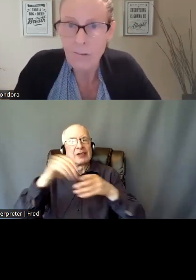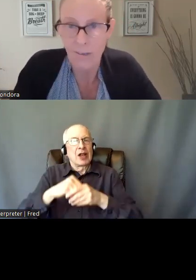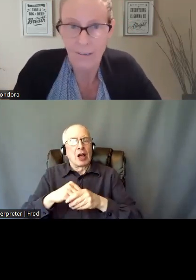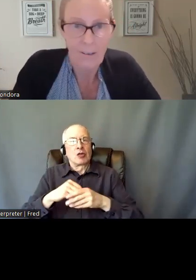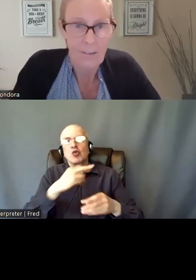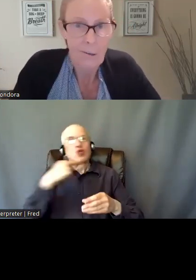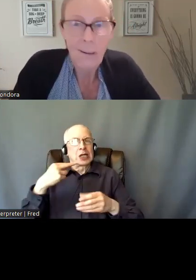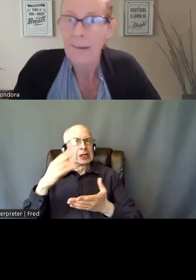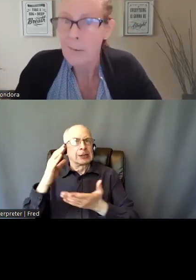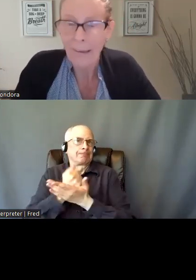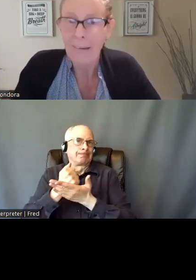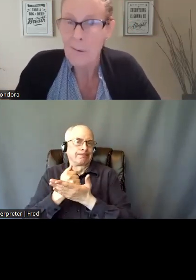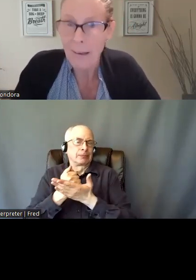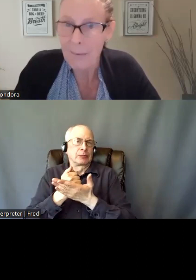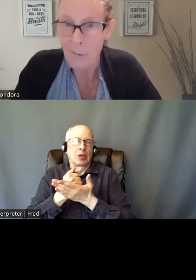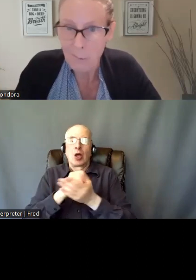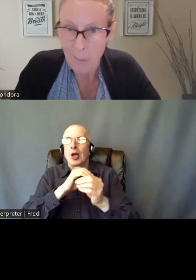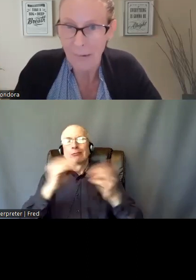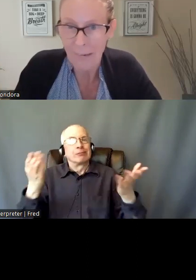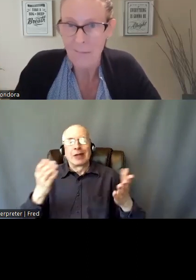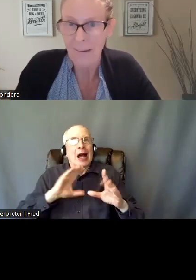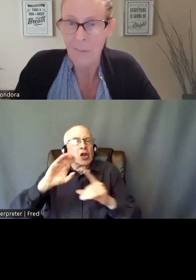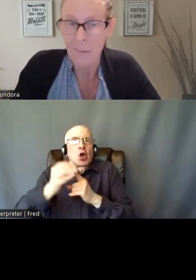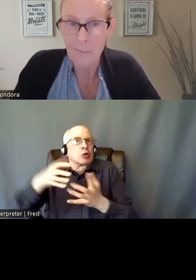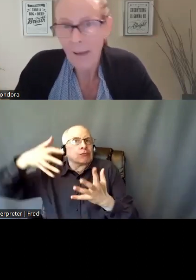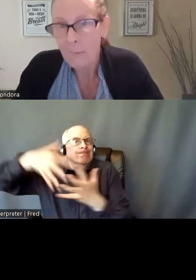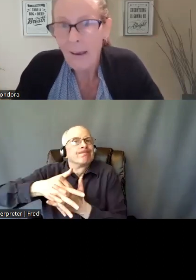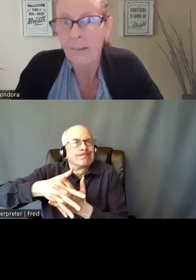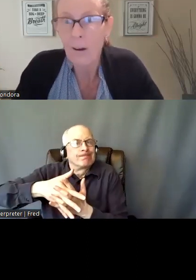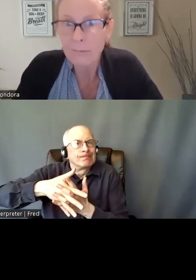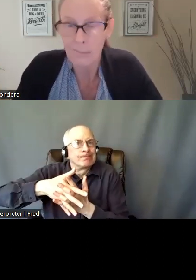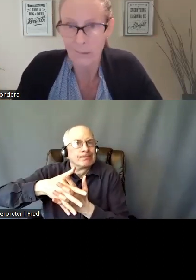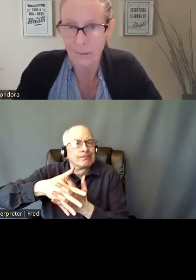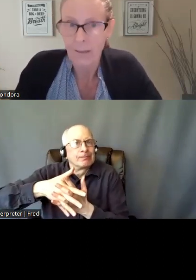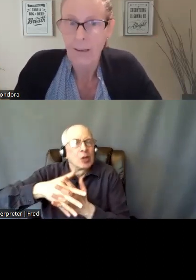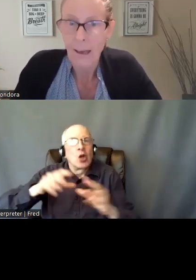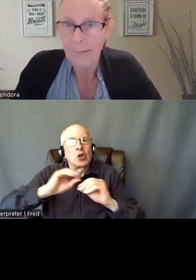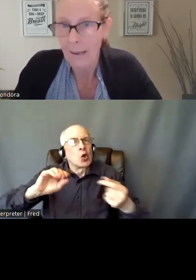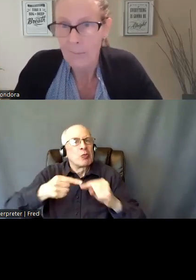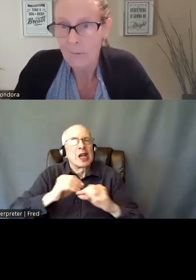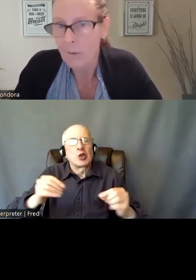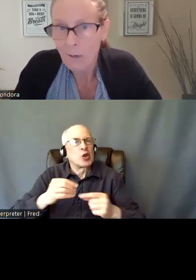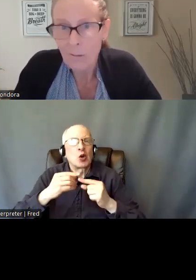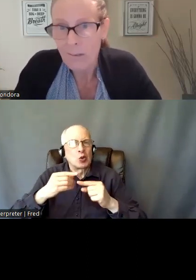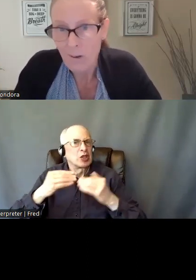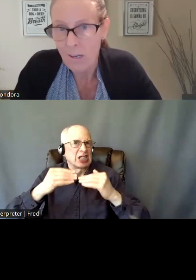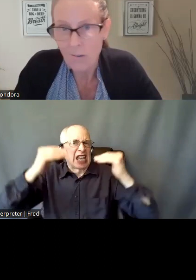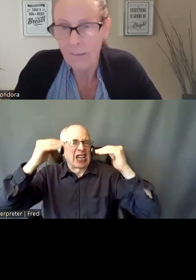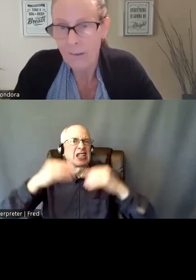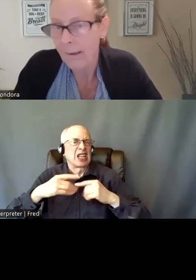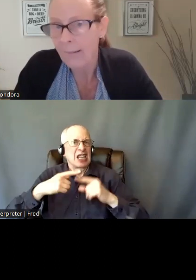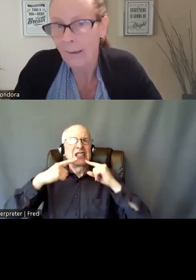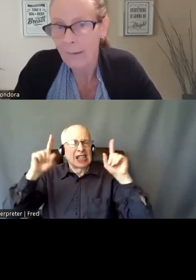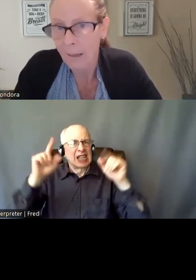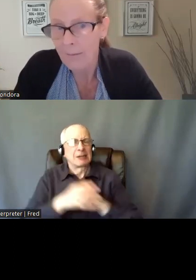our culture. No pain, no gain, no guts, no glory, right? We have to be uncomfortable at times to grow and change